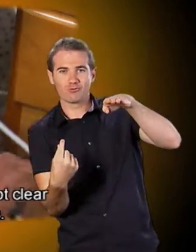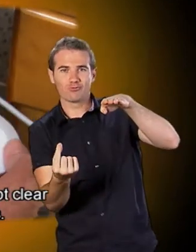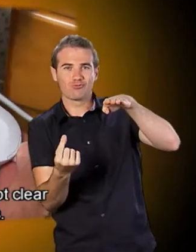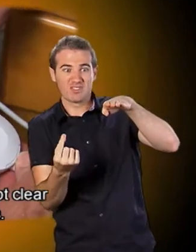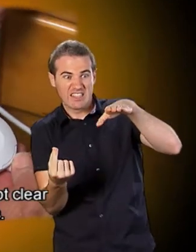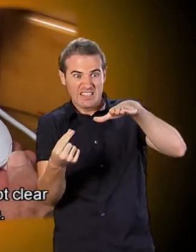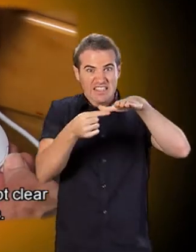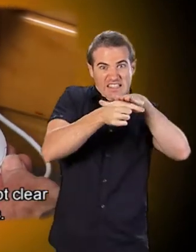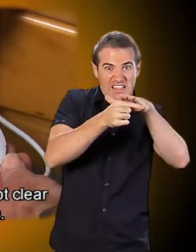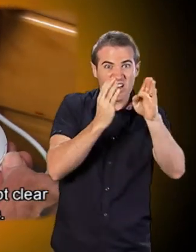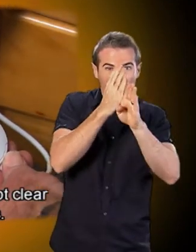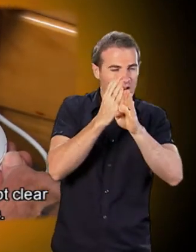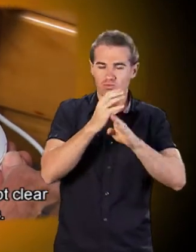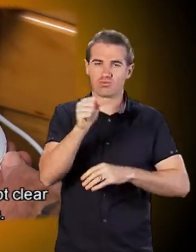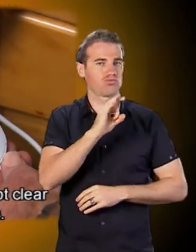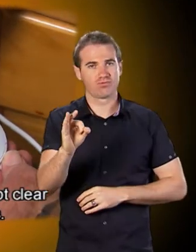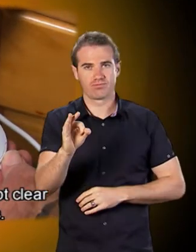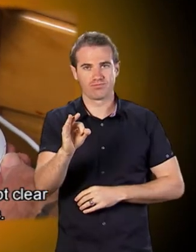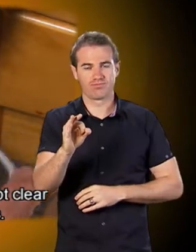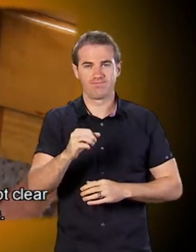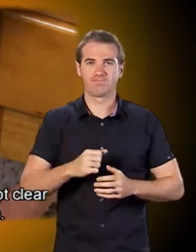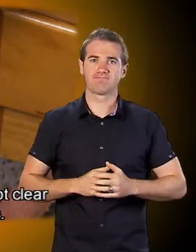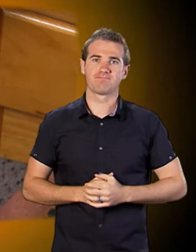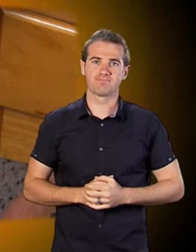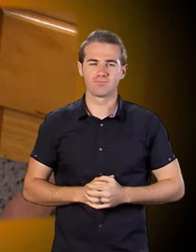Controllers must be kept clear of the bed covers.